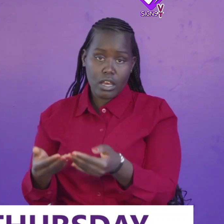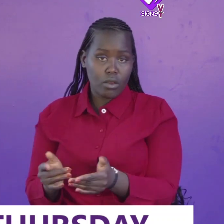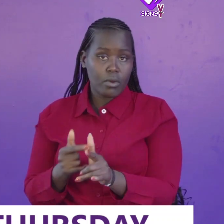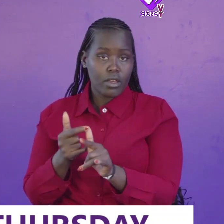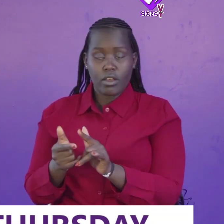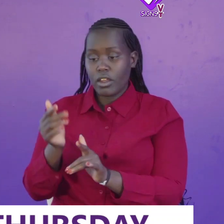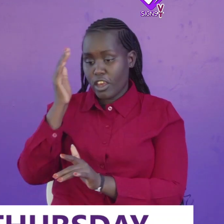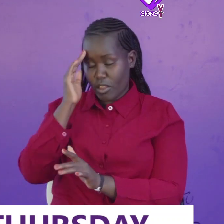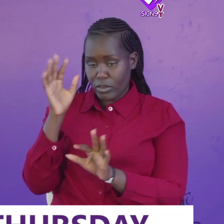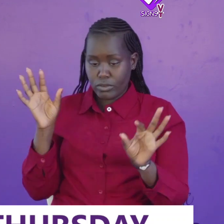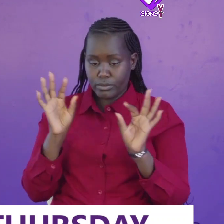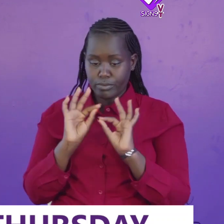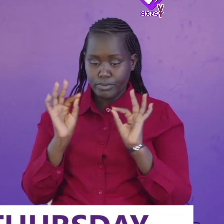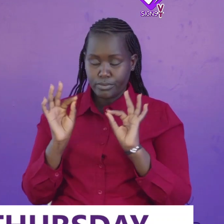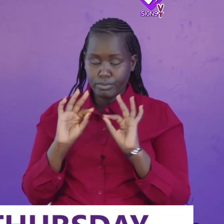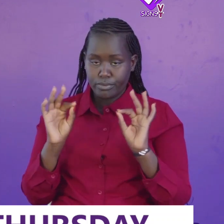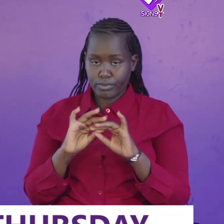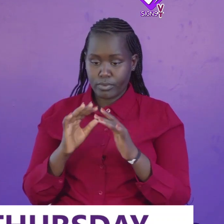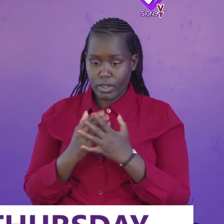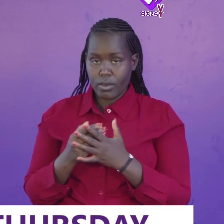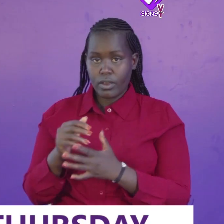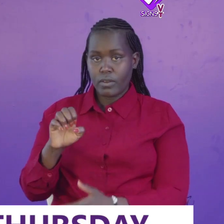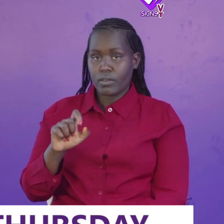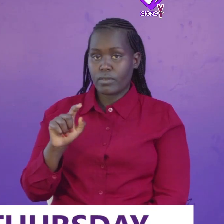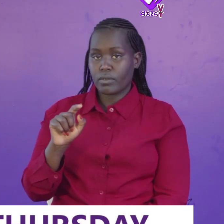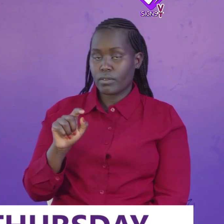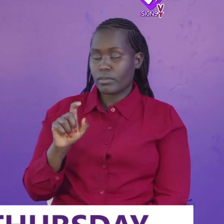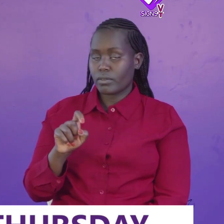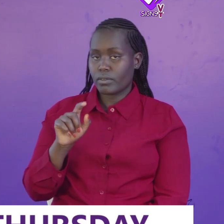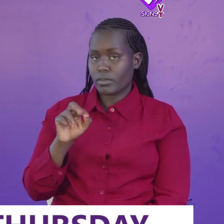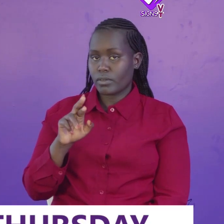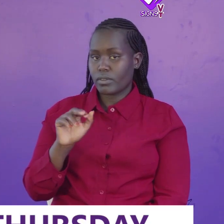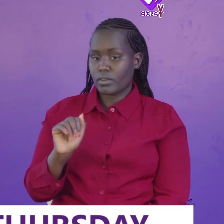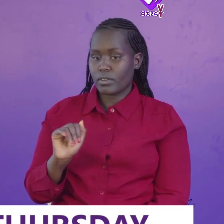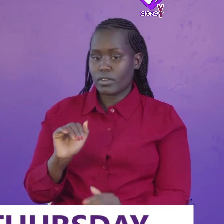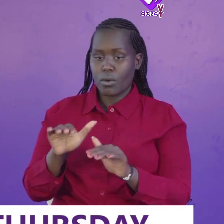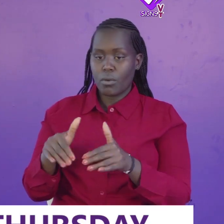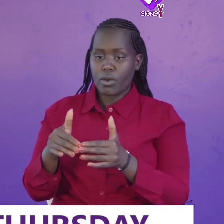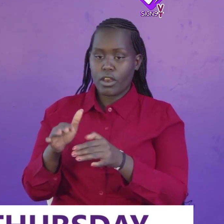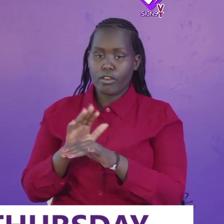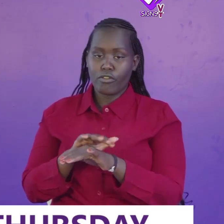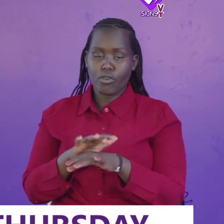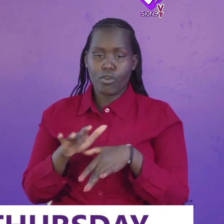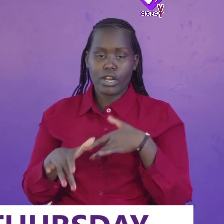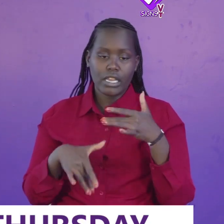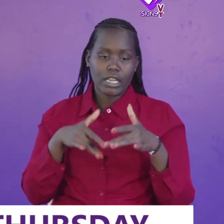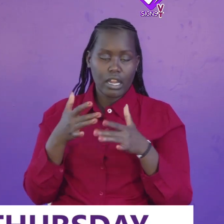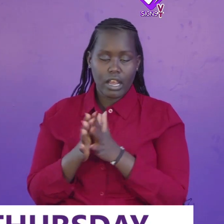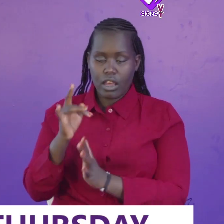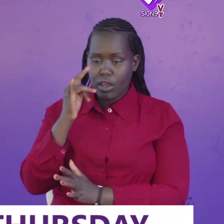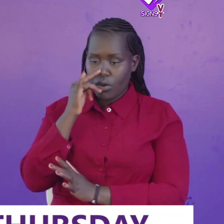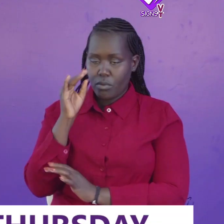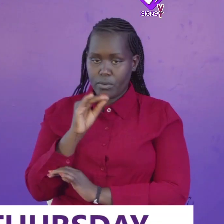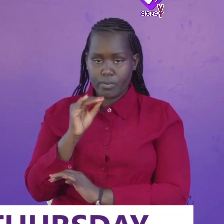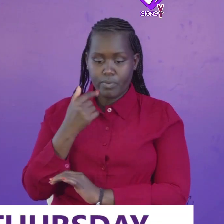ni moto. Juu Extravaganza tuna serve hot vibes. Hauwezi tune in upate utaboeka, hapana. Mbona tukubo? We